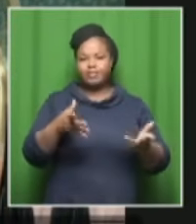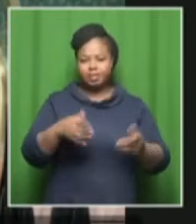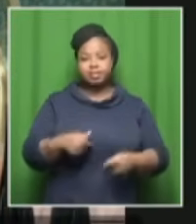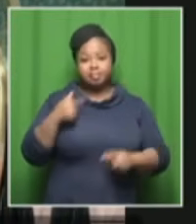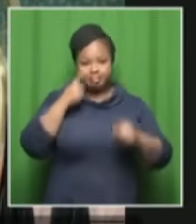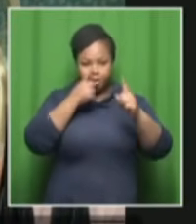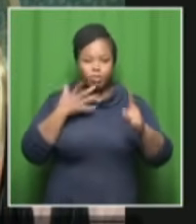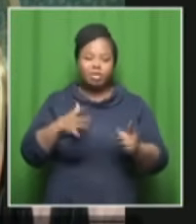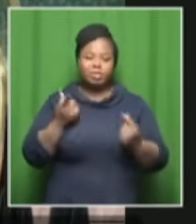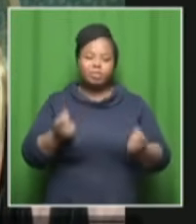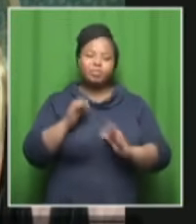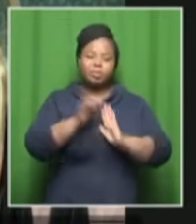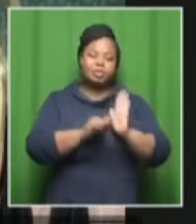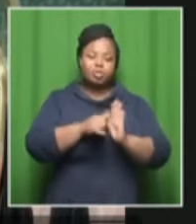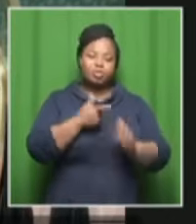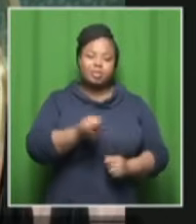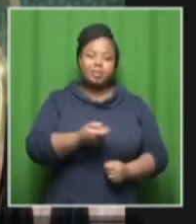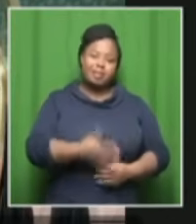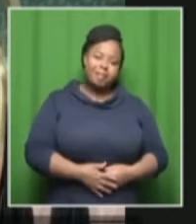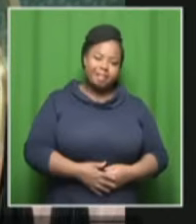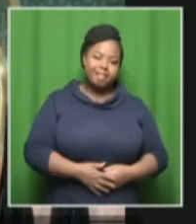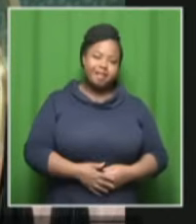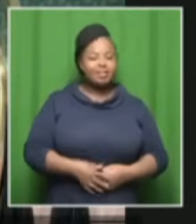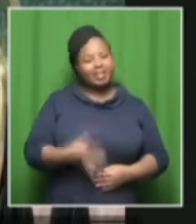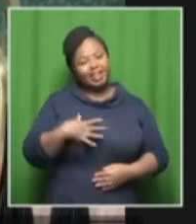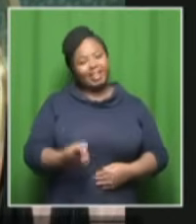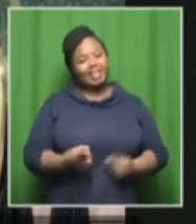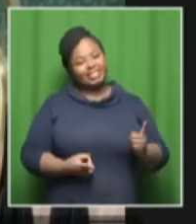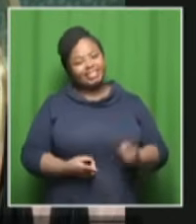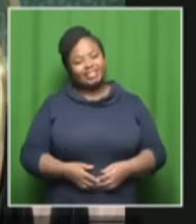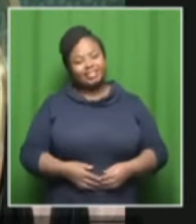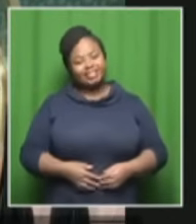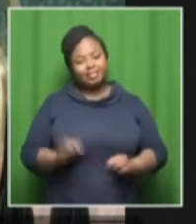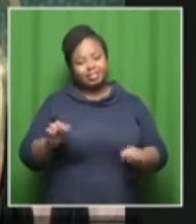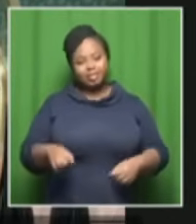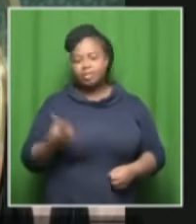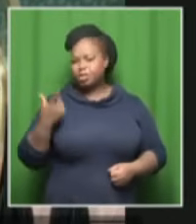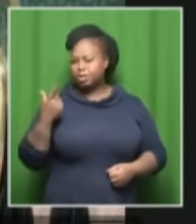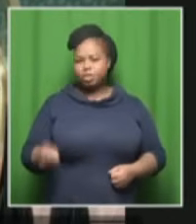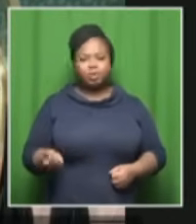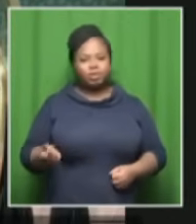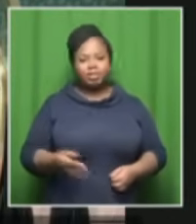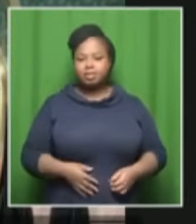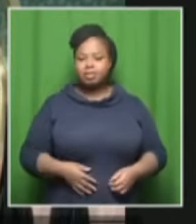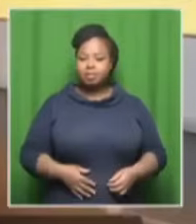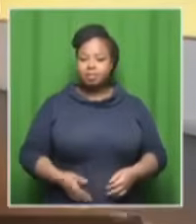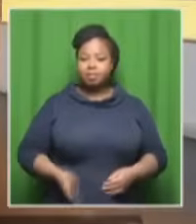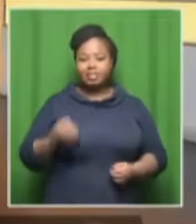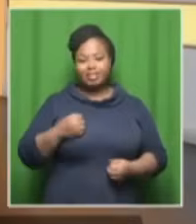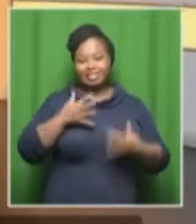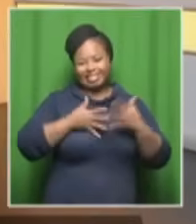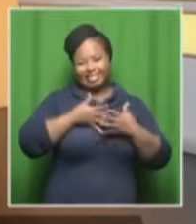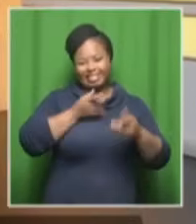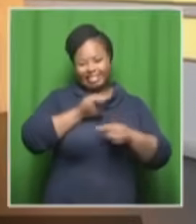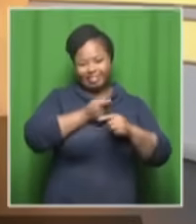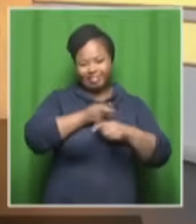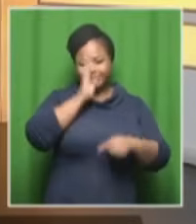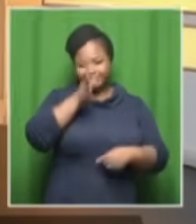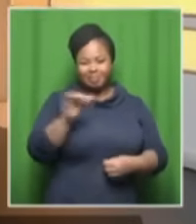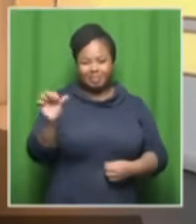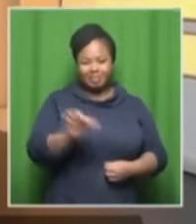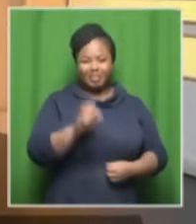seek to do with my YouTube channel. Yeah, I love it. And you do it in a hard-hitting yet humorous way. And we'll get back